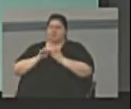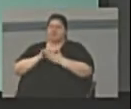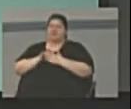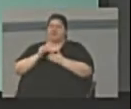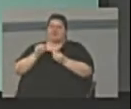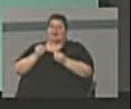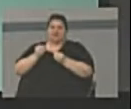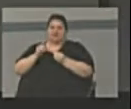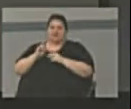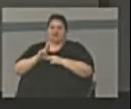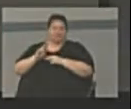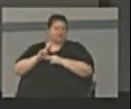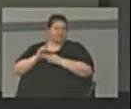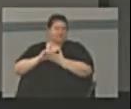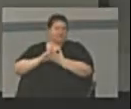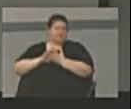document.